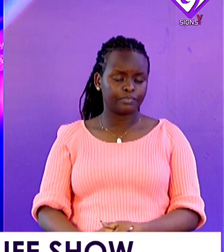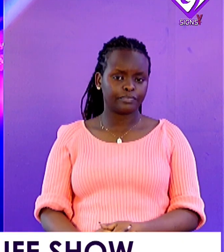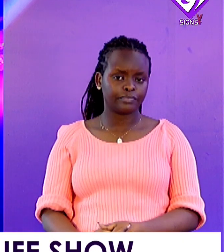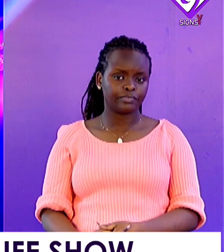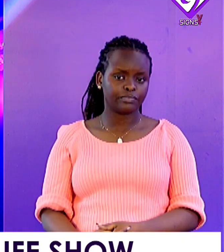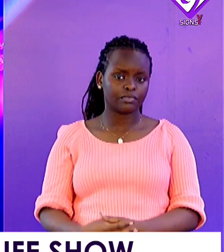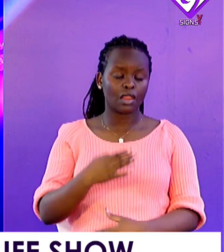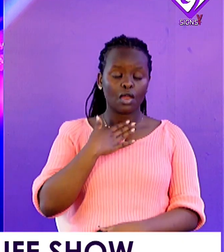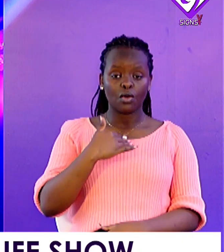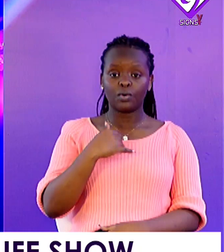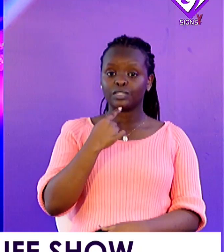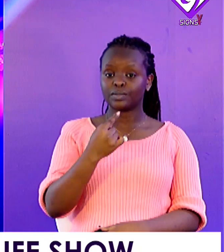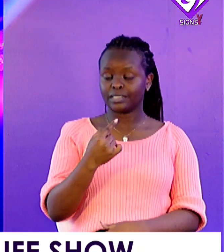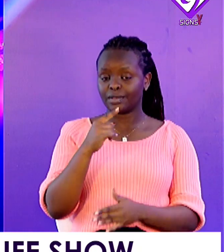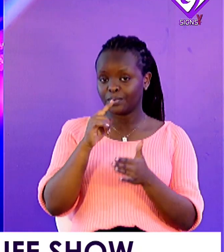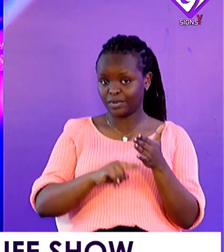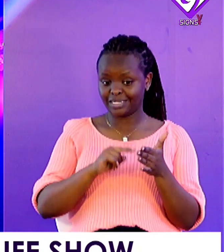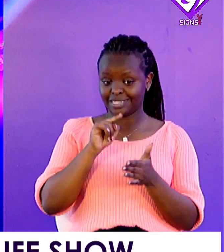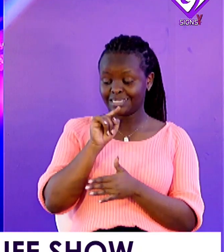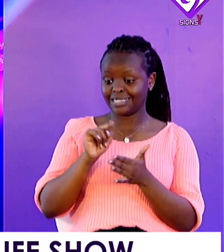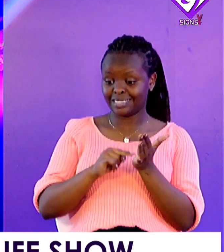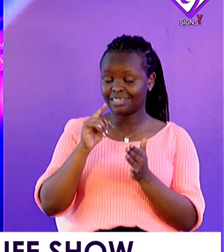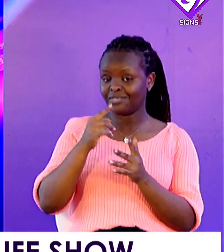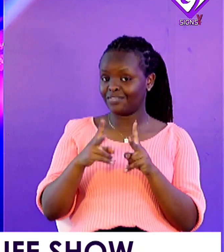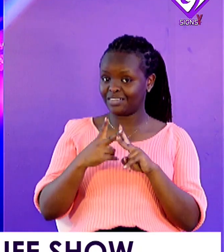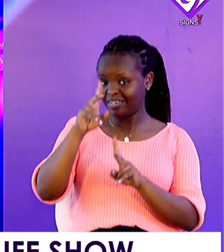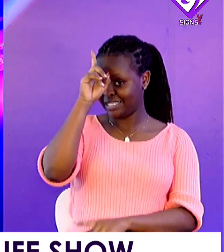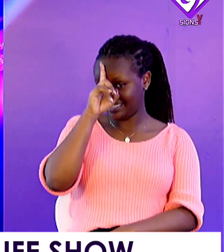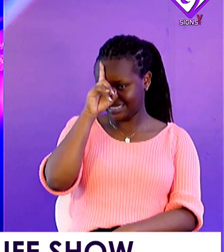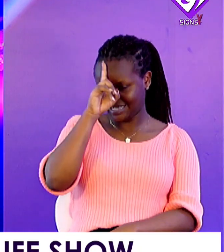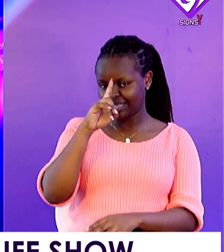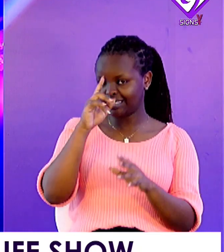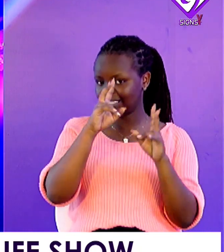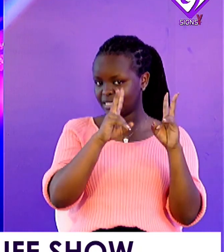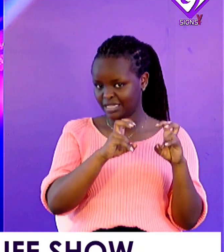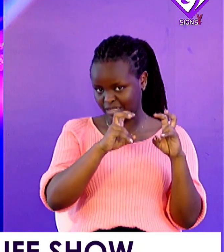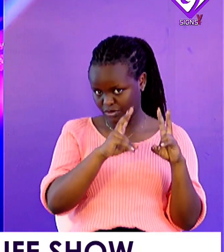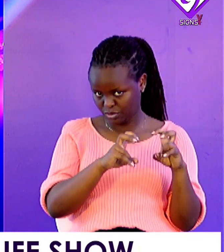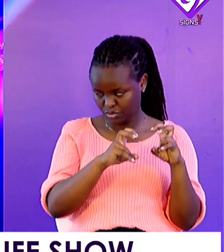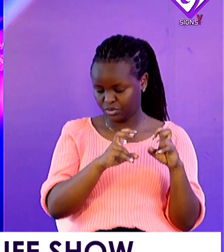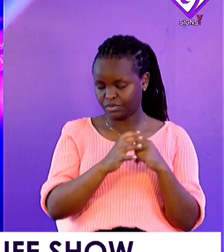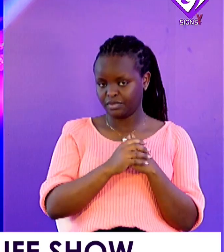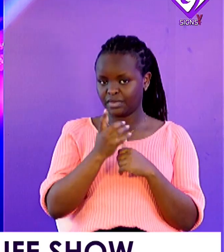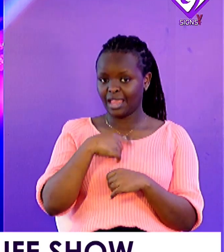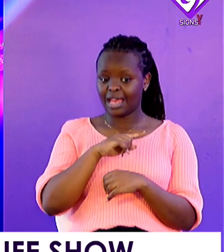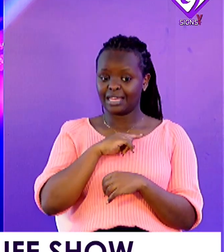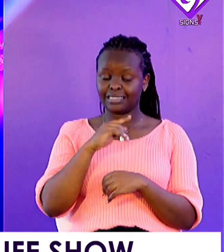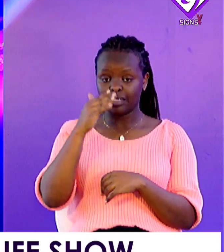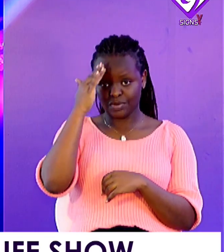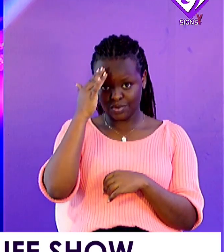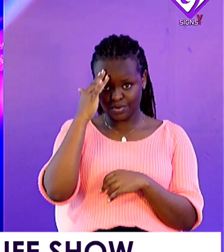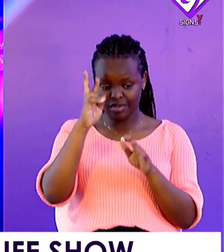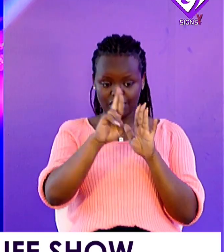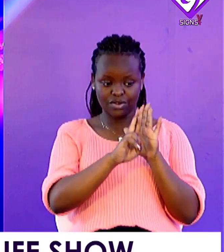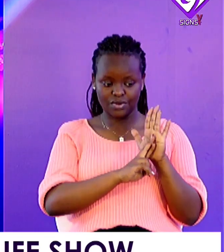I want to say that this is a critical issue, much as we acknowledge the role of